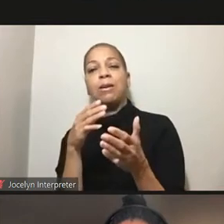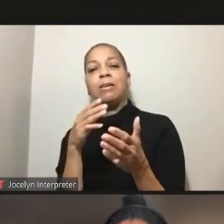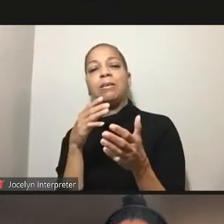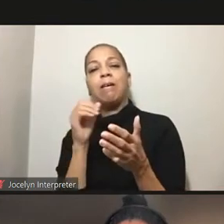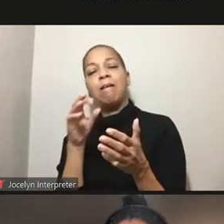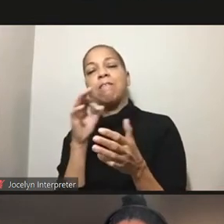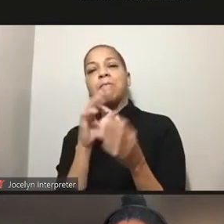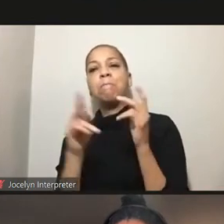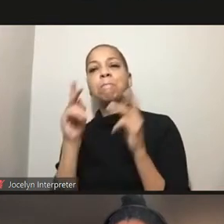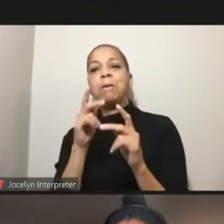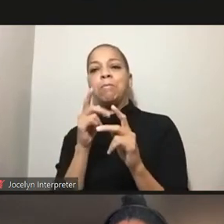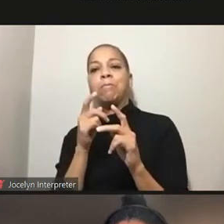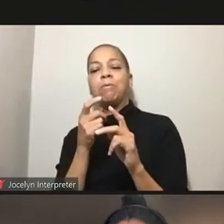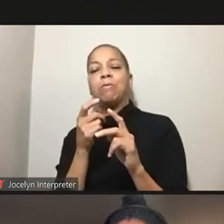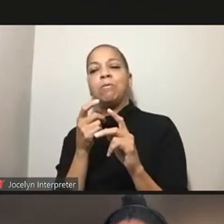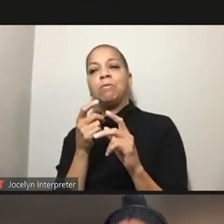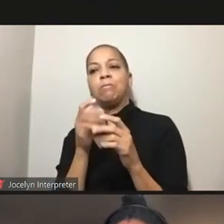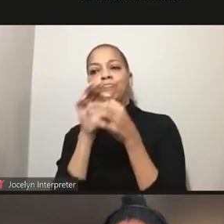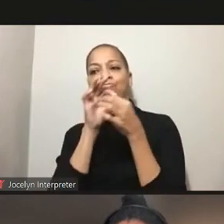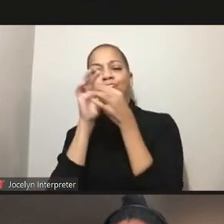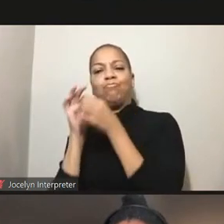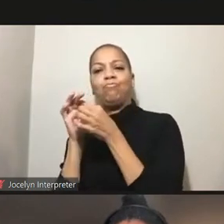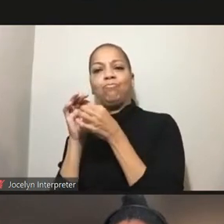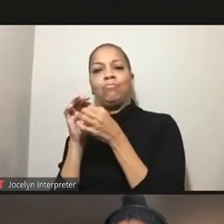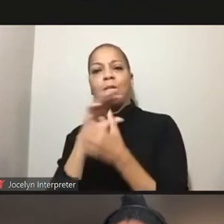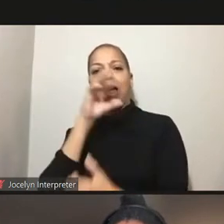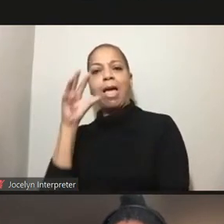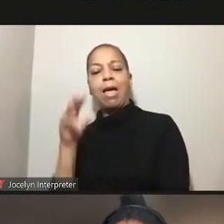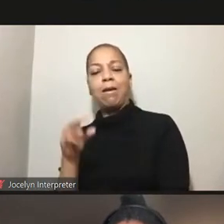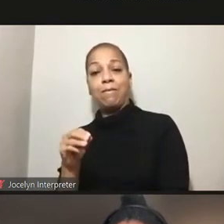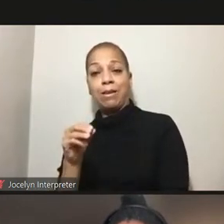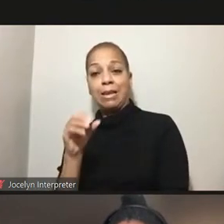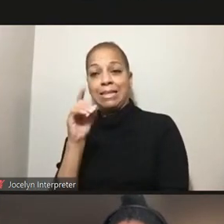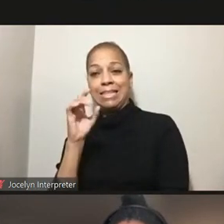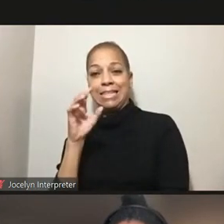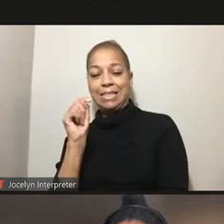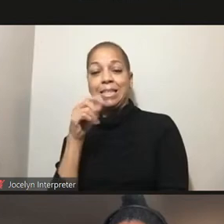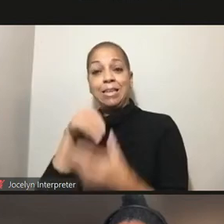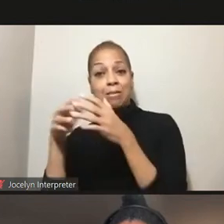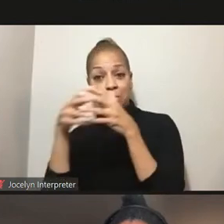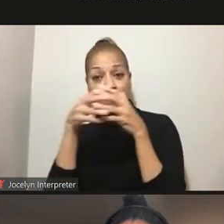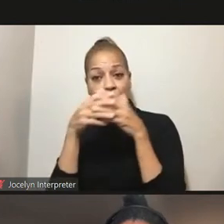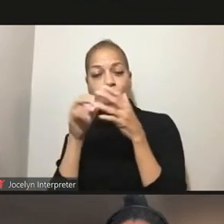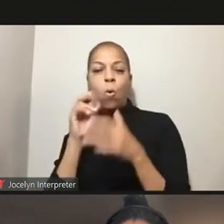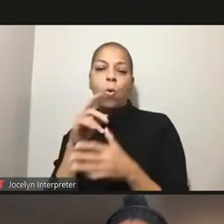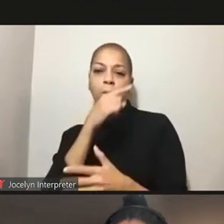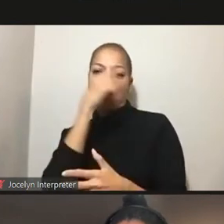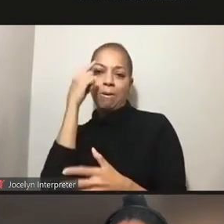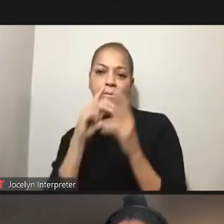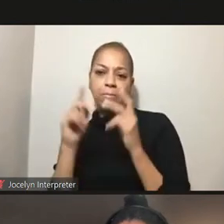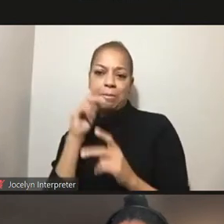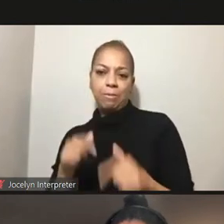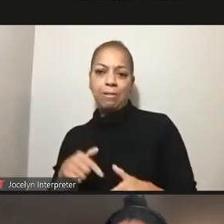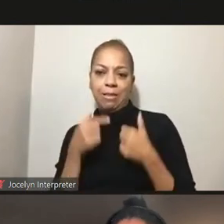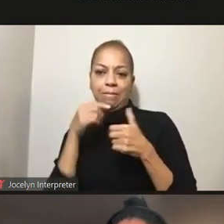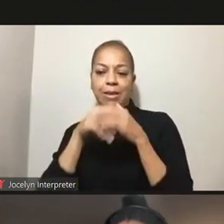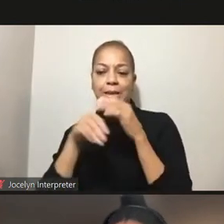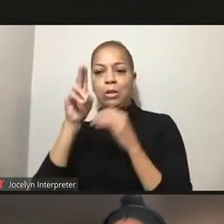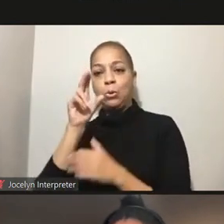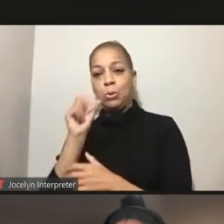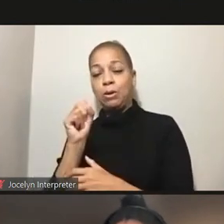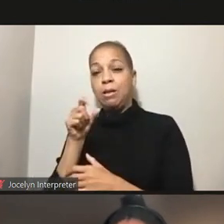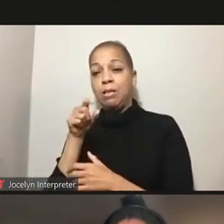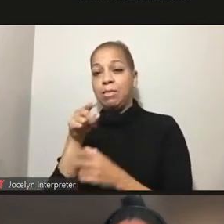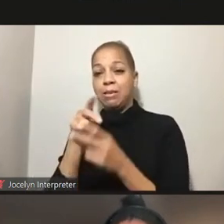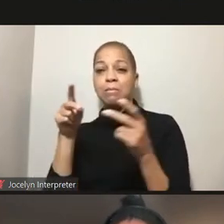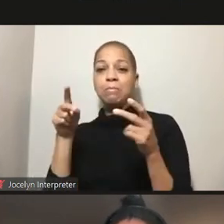descent in the Americas or Black people are living in the United States, this place